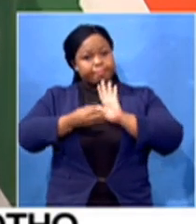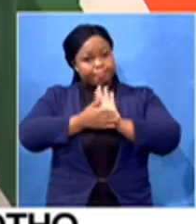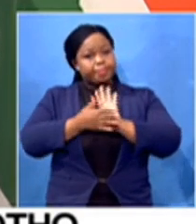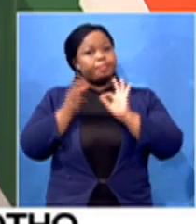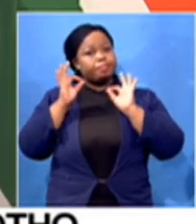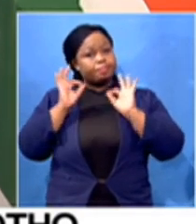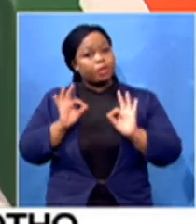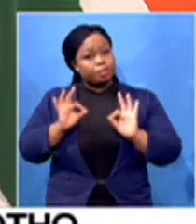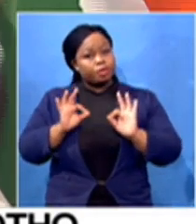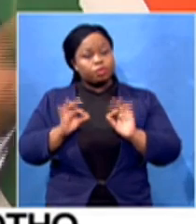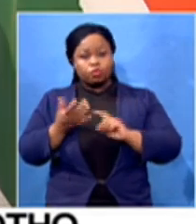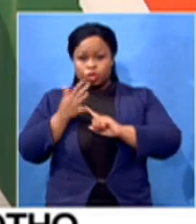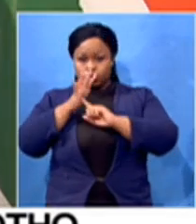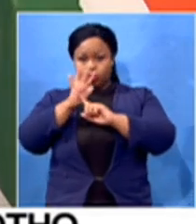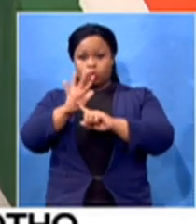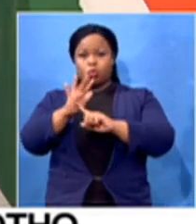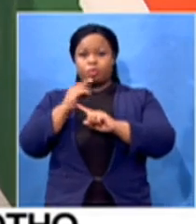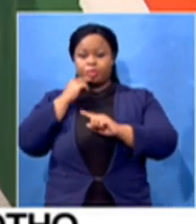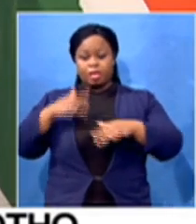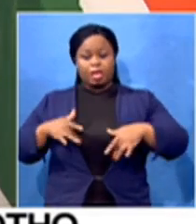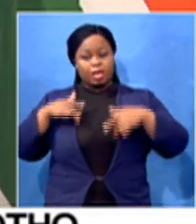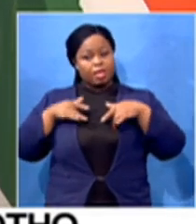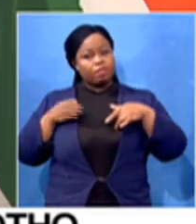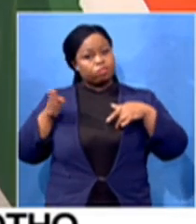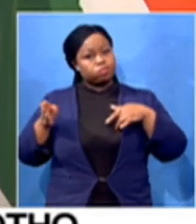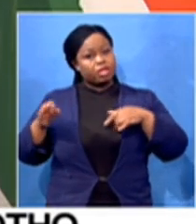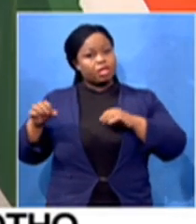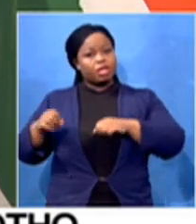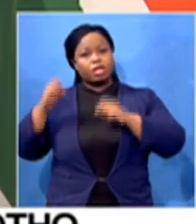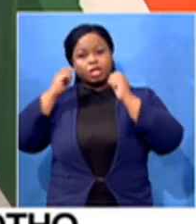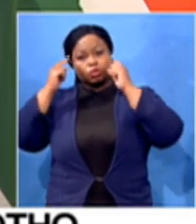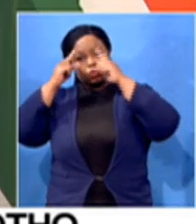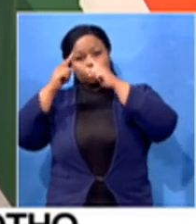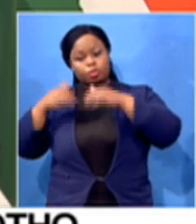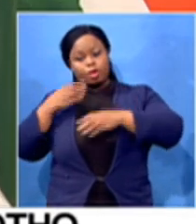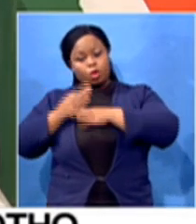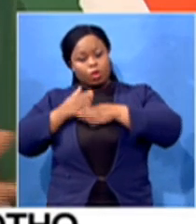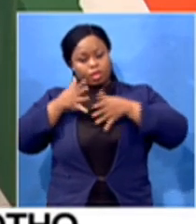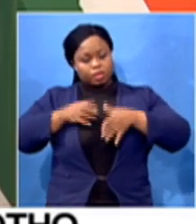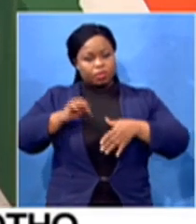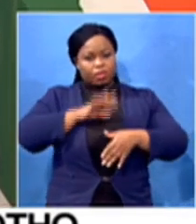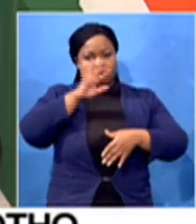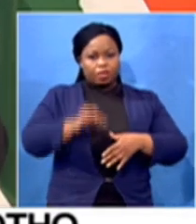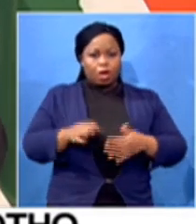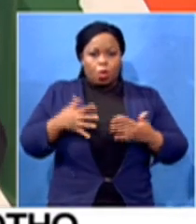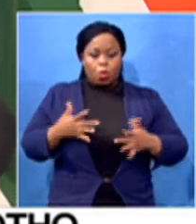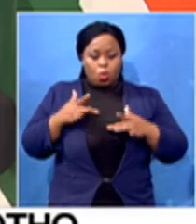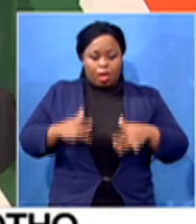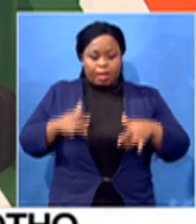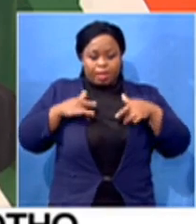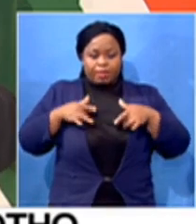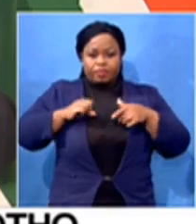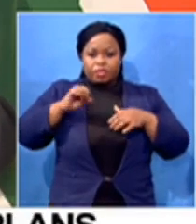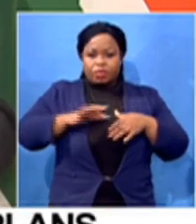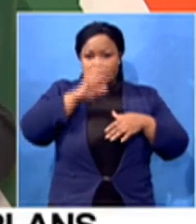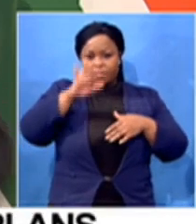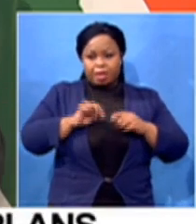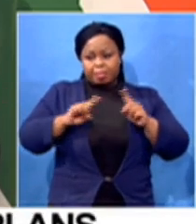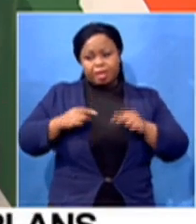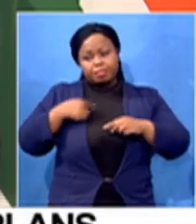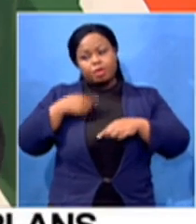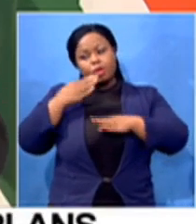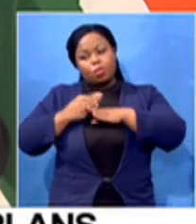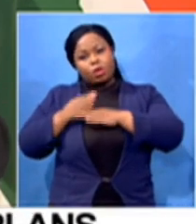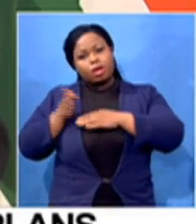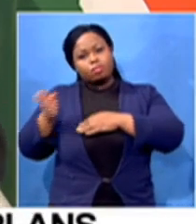able to demonstrate that I live in Lesotho, I work in South Africa, I live in South Africa, and I work in Lesotho with the